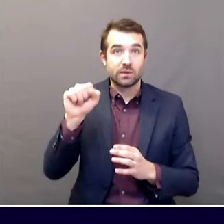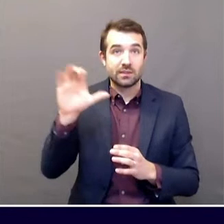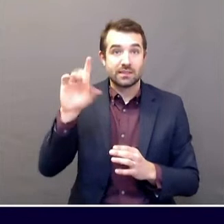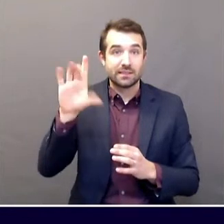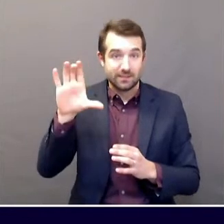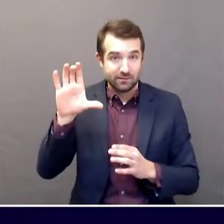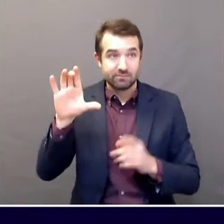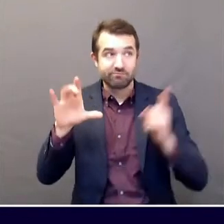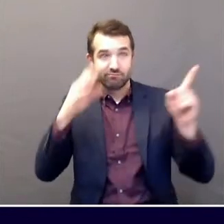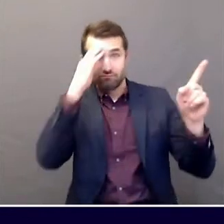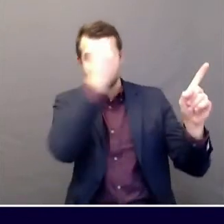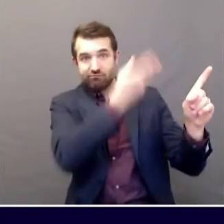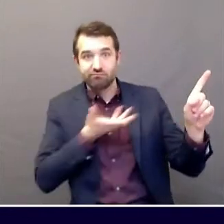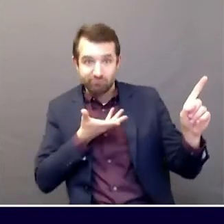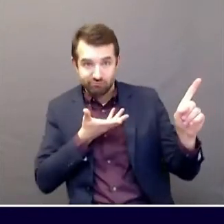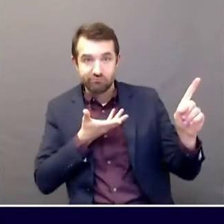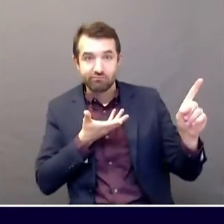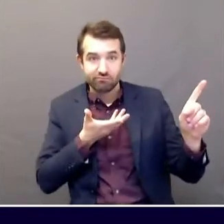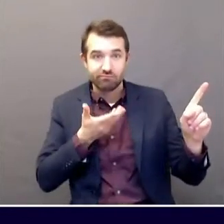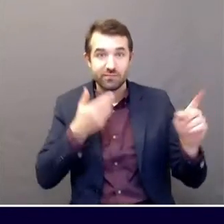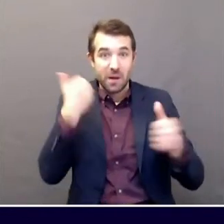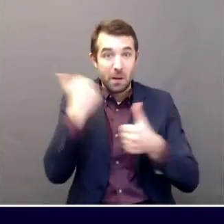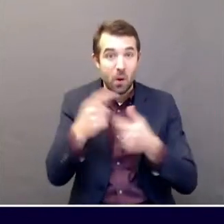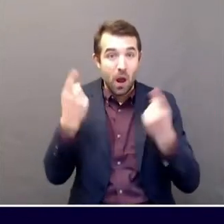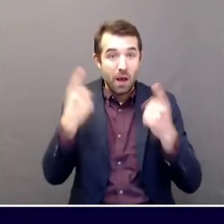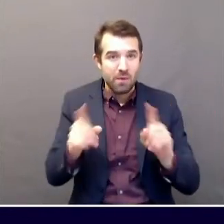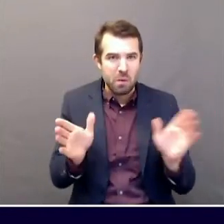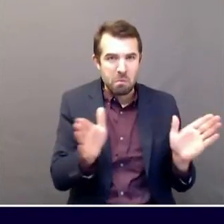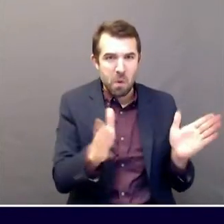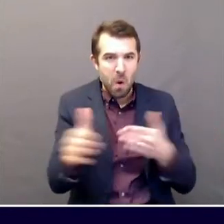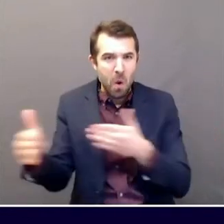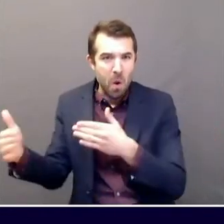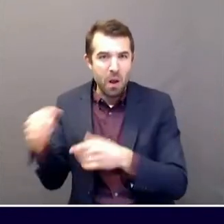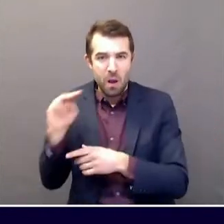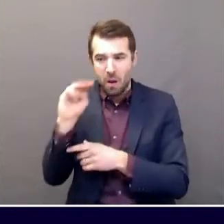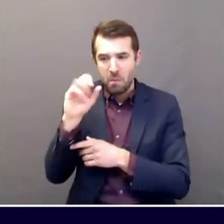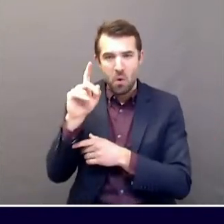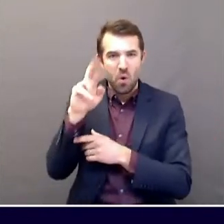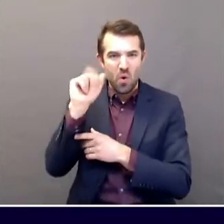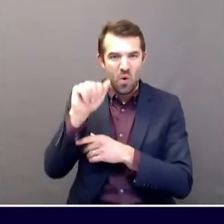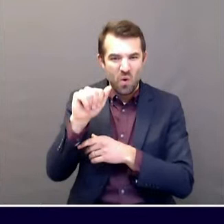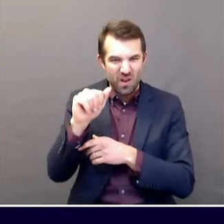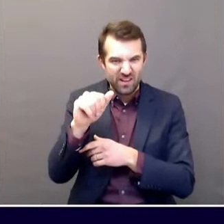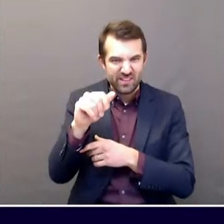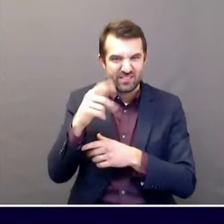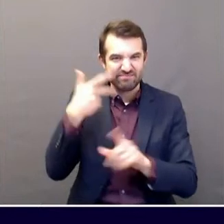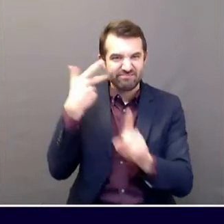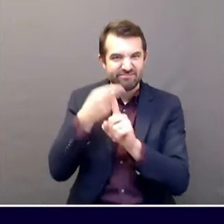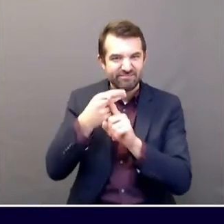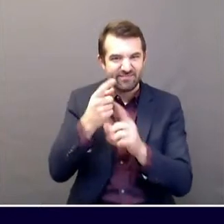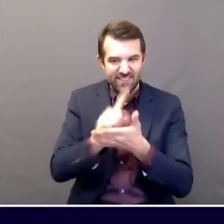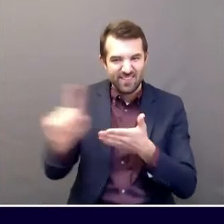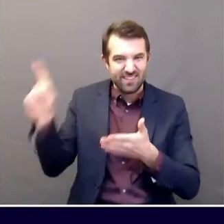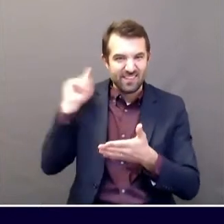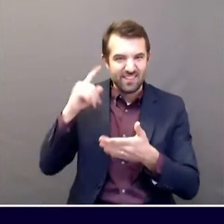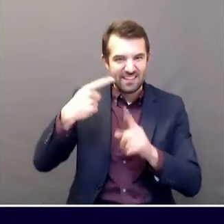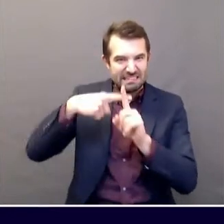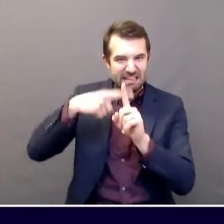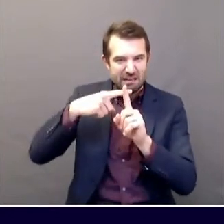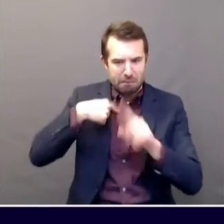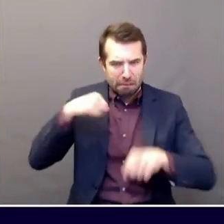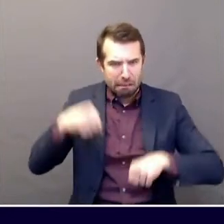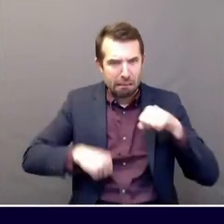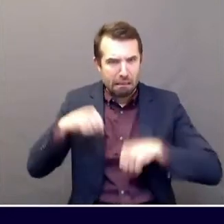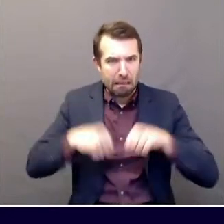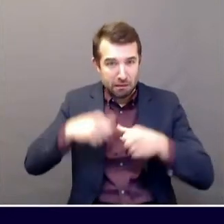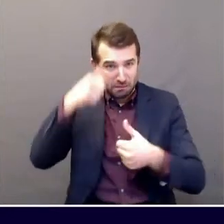the 4,400 doses of Moderna vaccine that we received last week are in fact